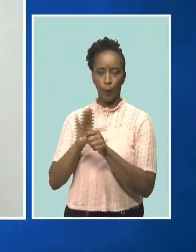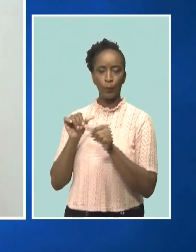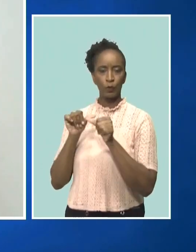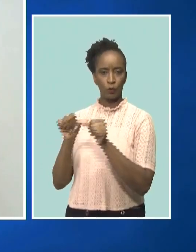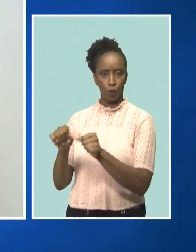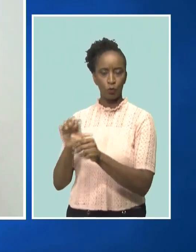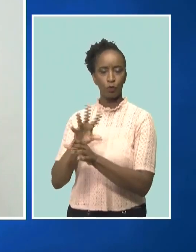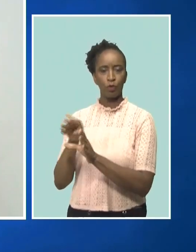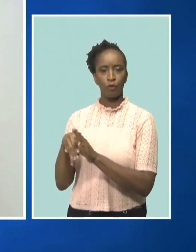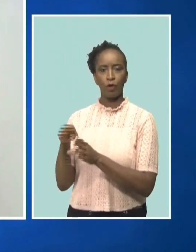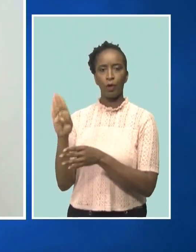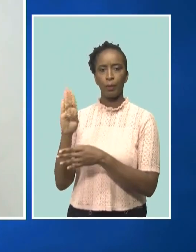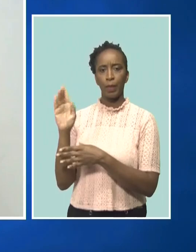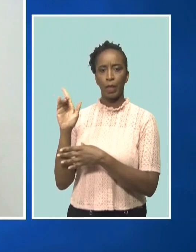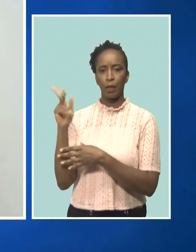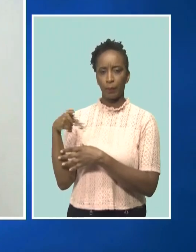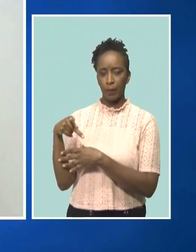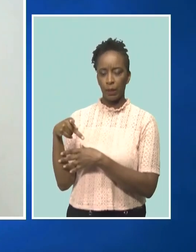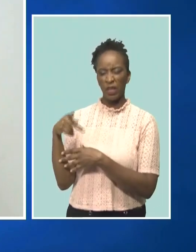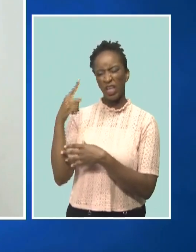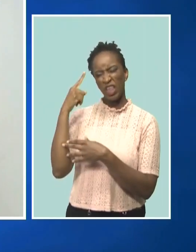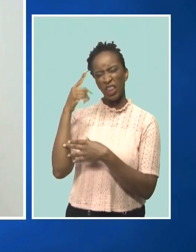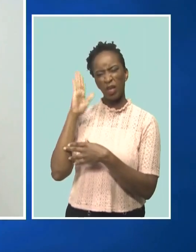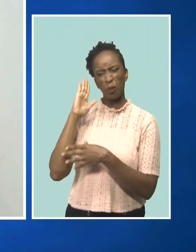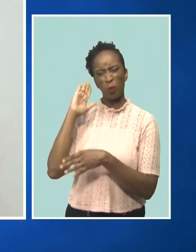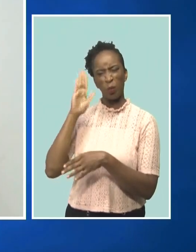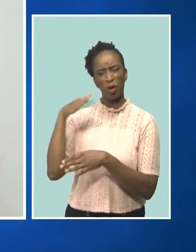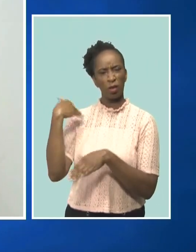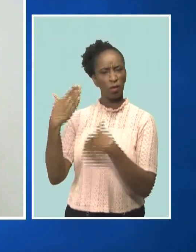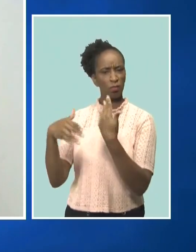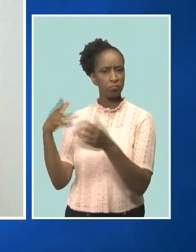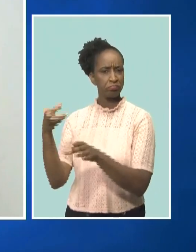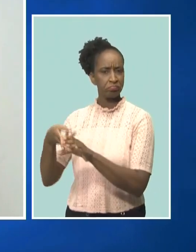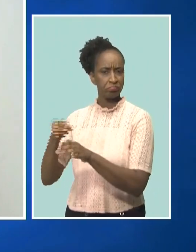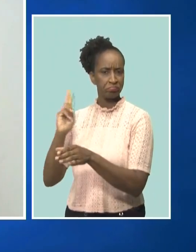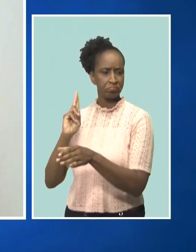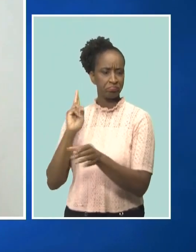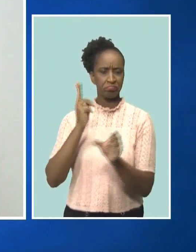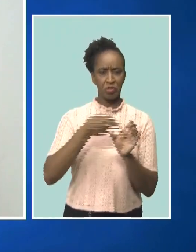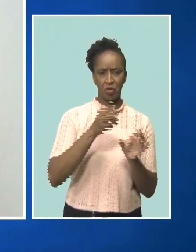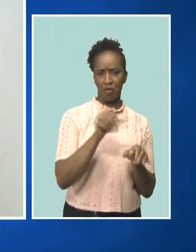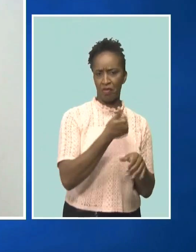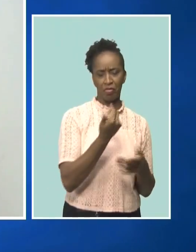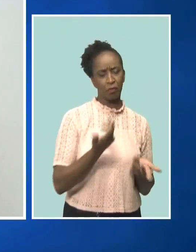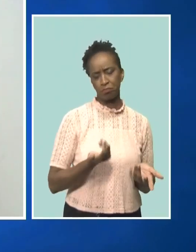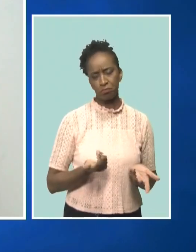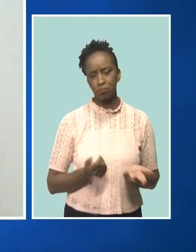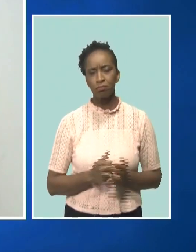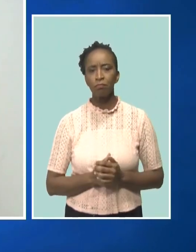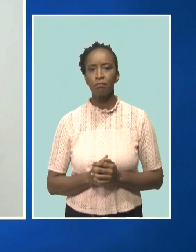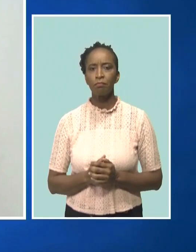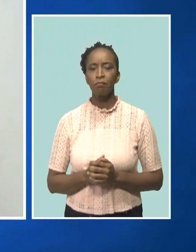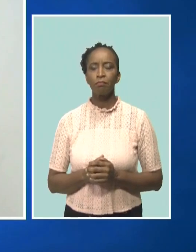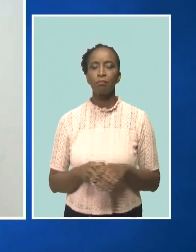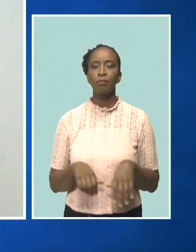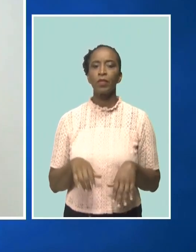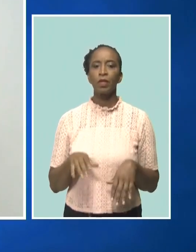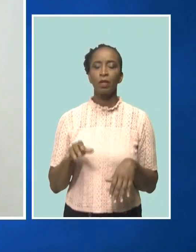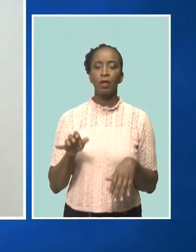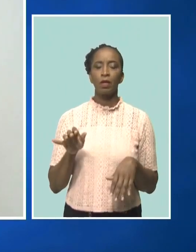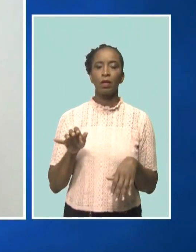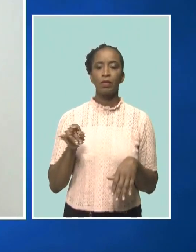think that the likelihood of her moving from there is quite low. So she will now join Sonia,